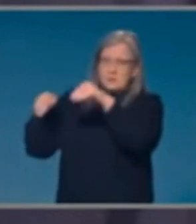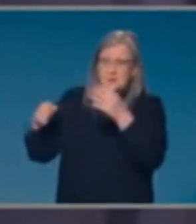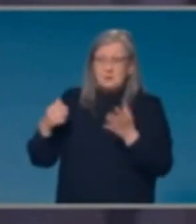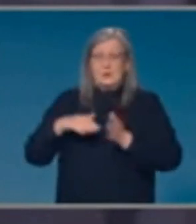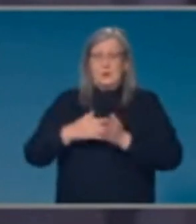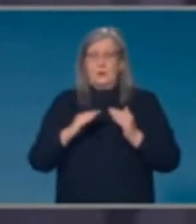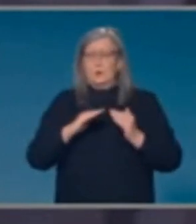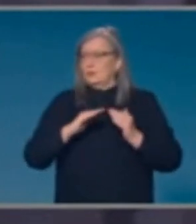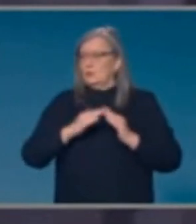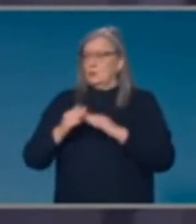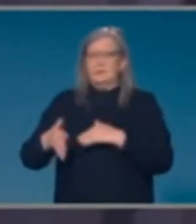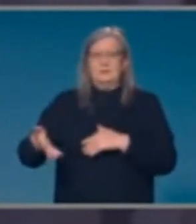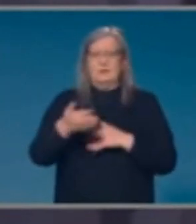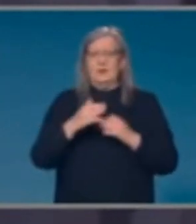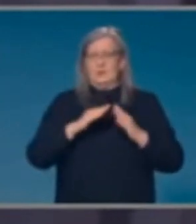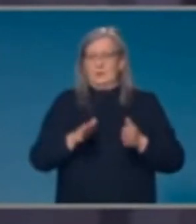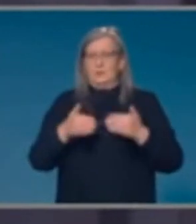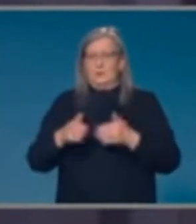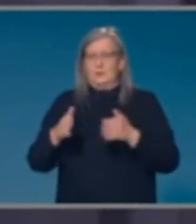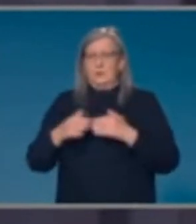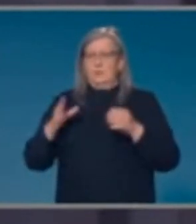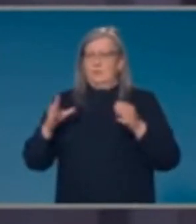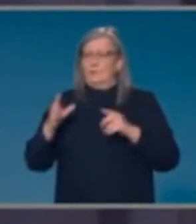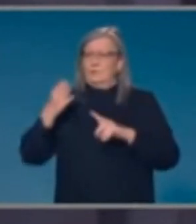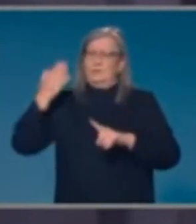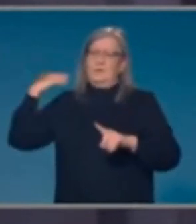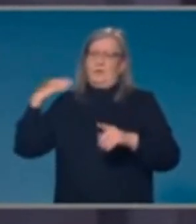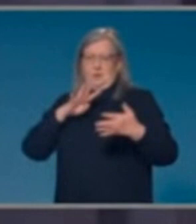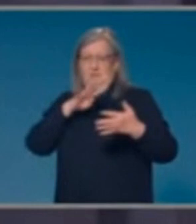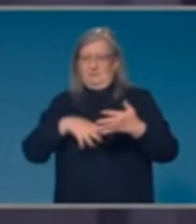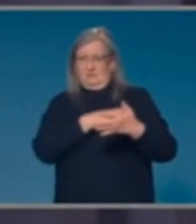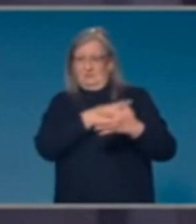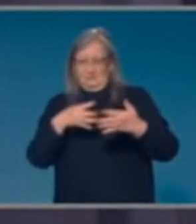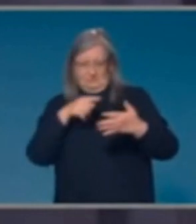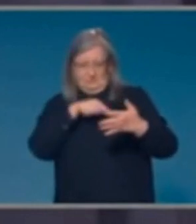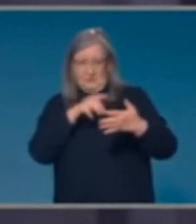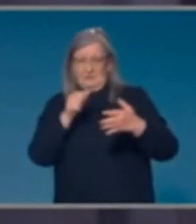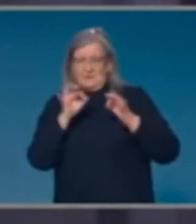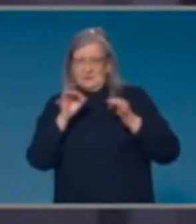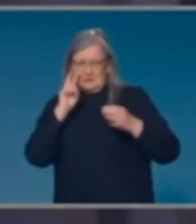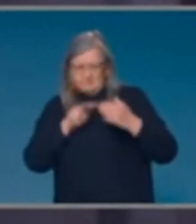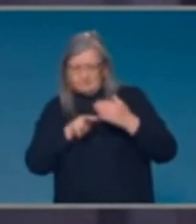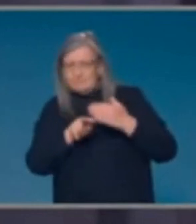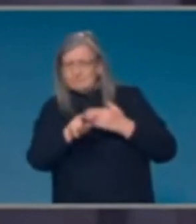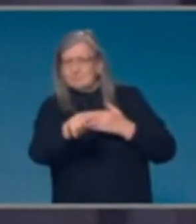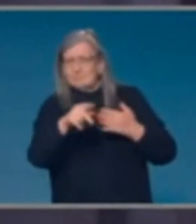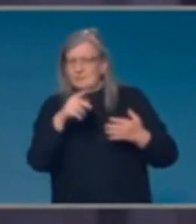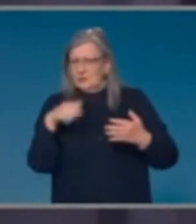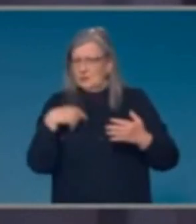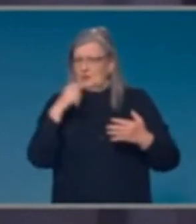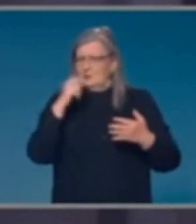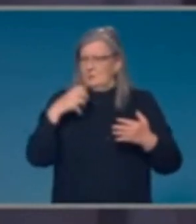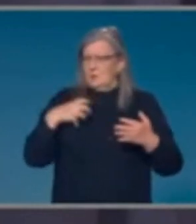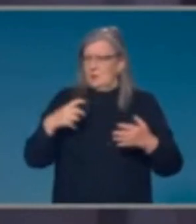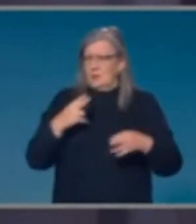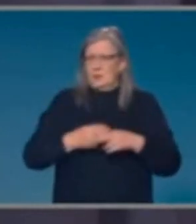original modelling was done, we've had the rapid increase in the take-up of 12 to 15-year-old vaccination,